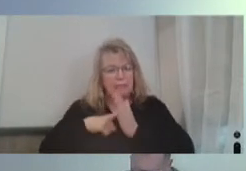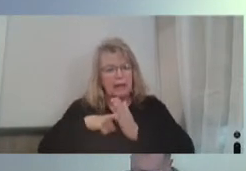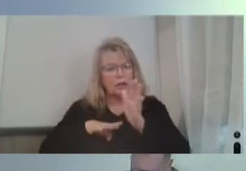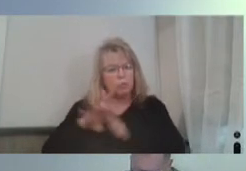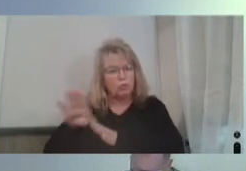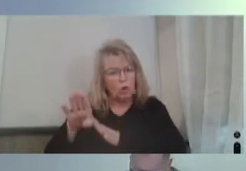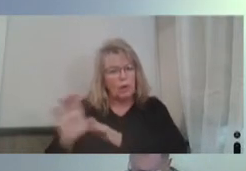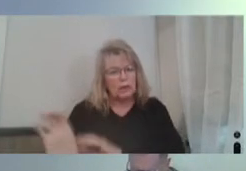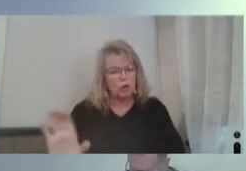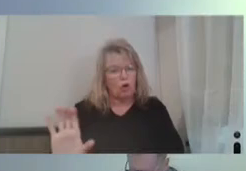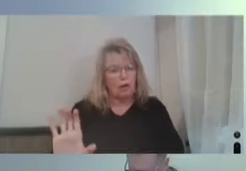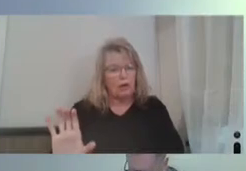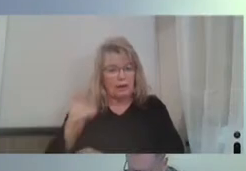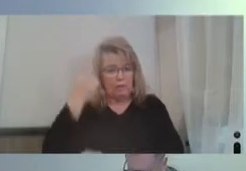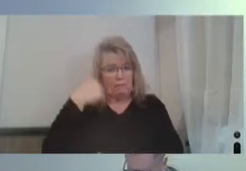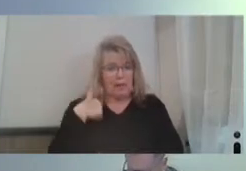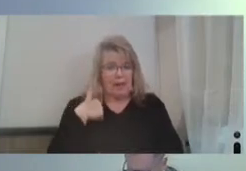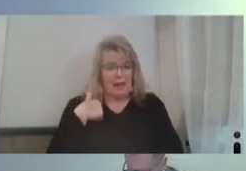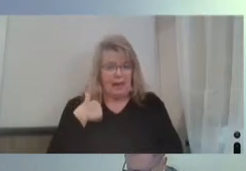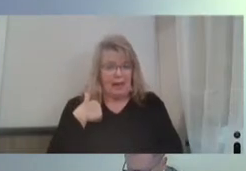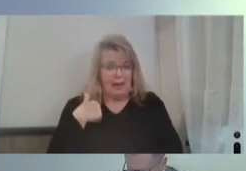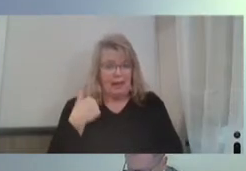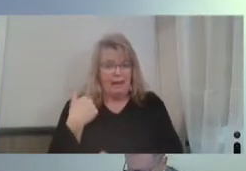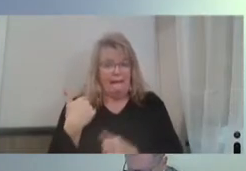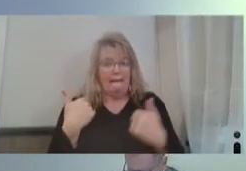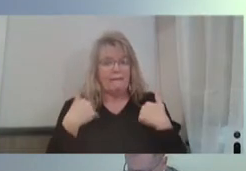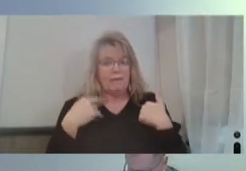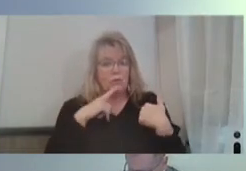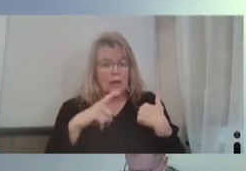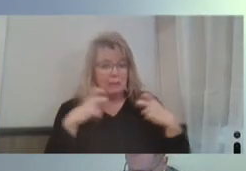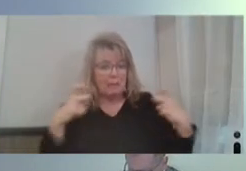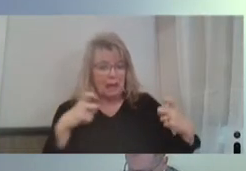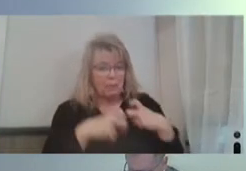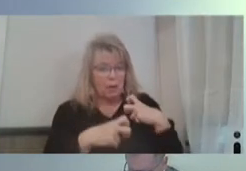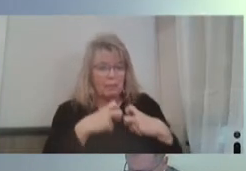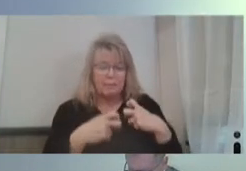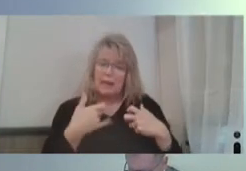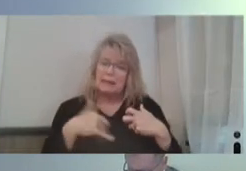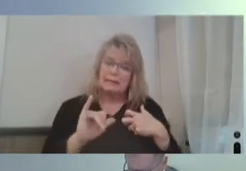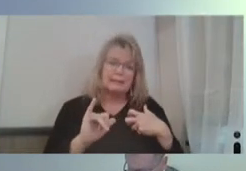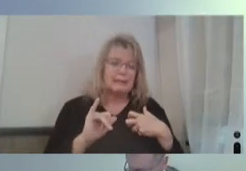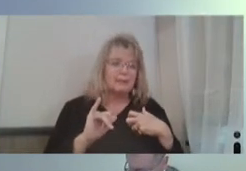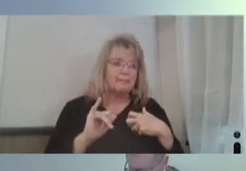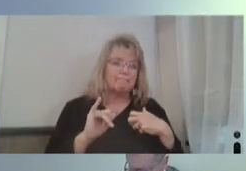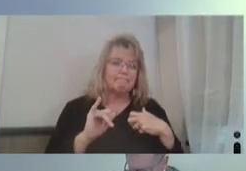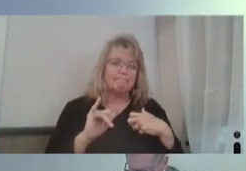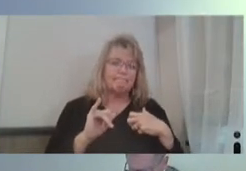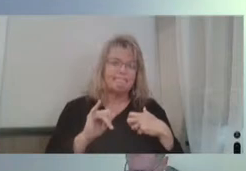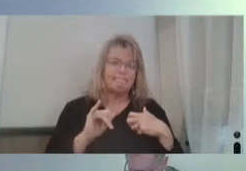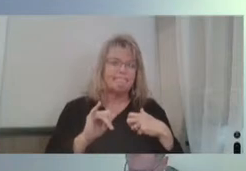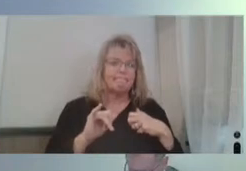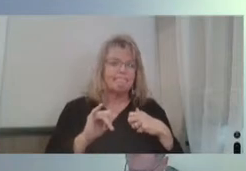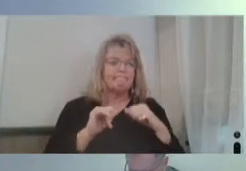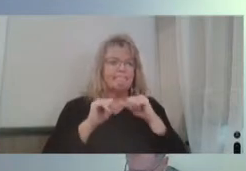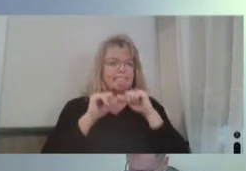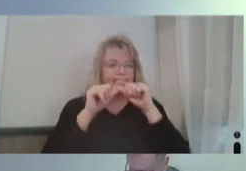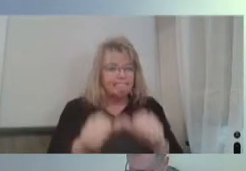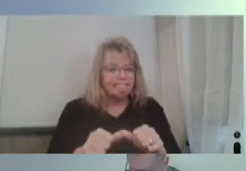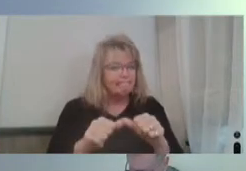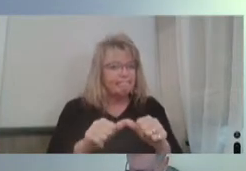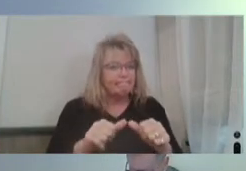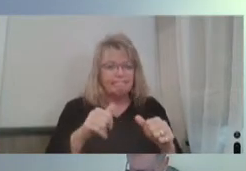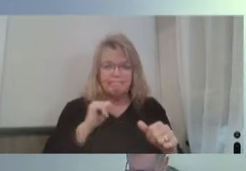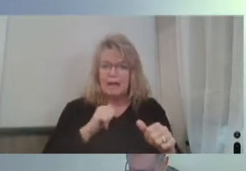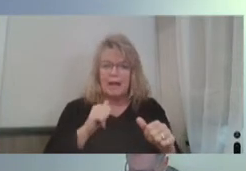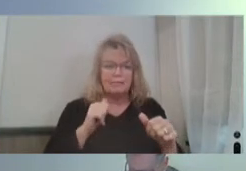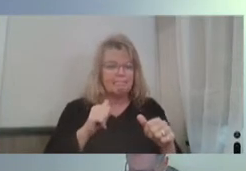me, I have a really big problem. I still stand firm on my position from the 2 years going into this. But for staff